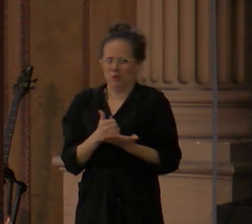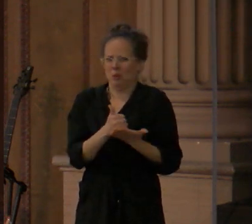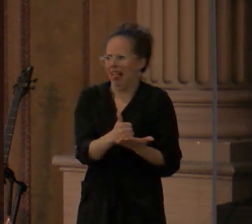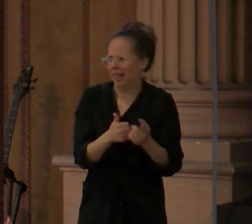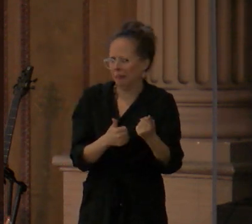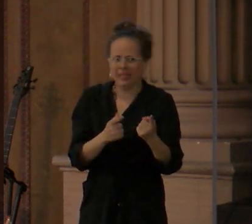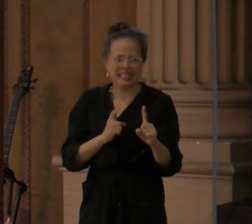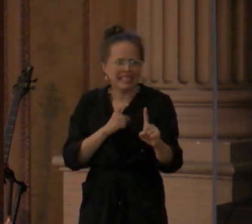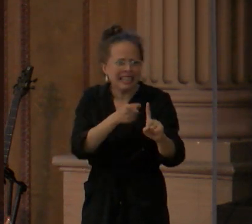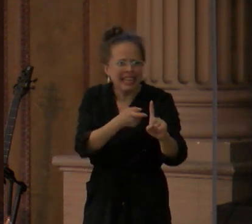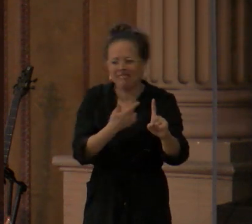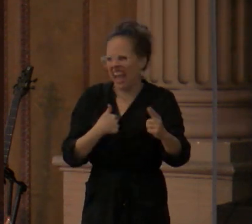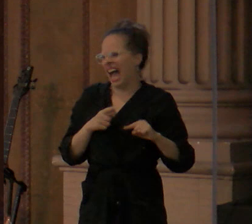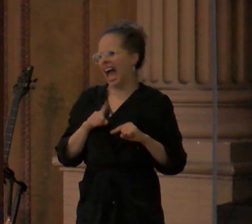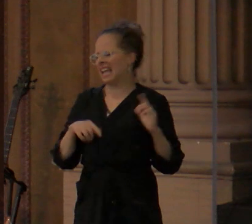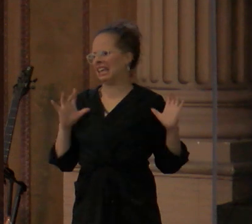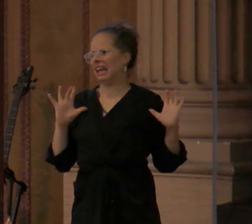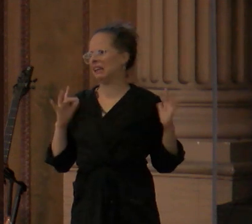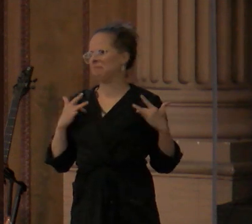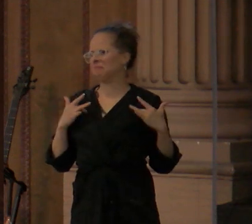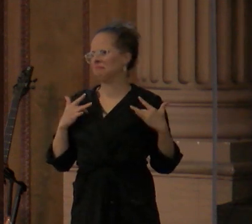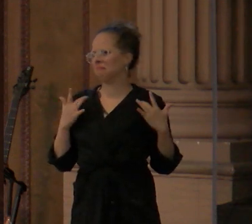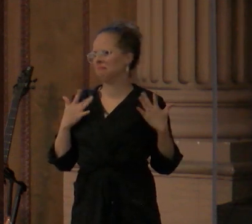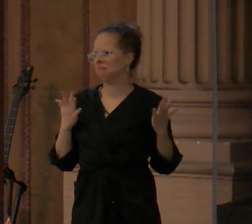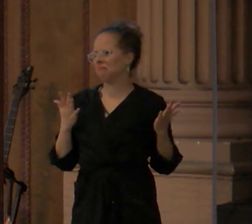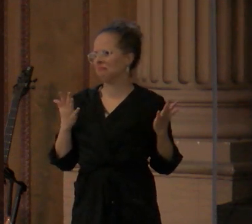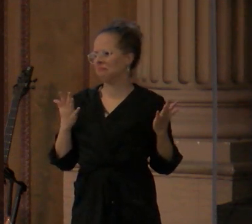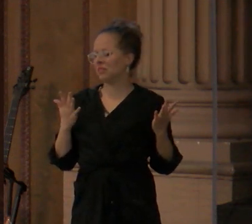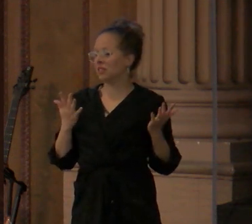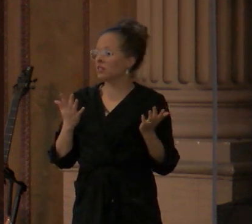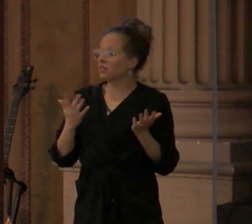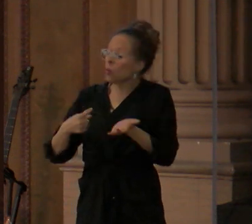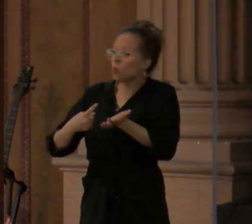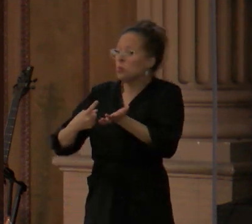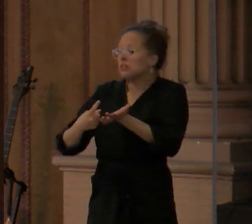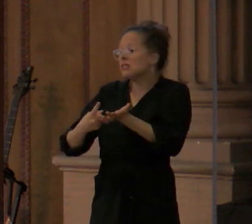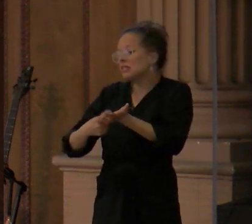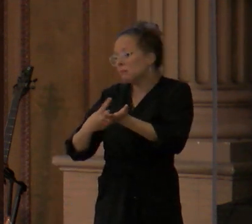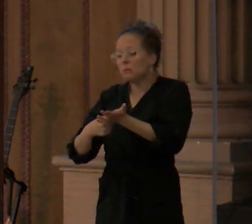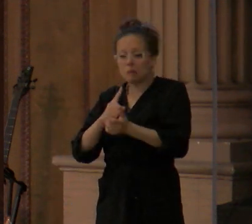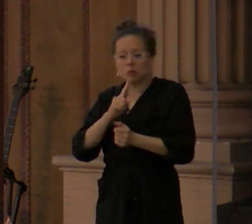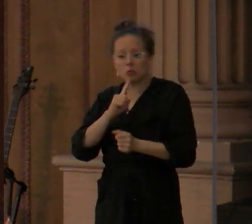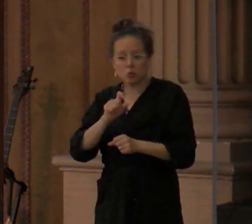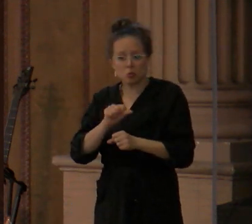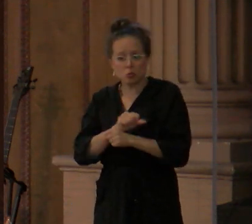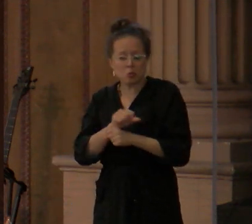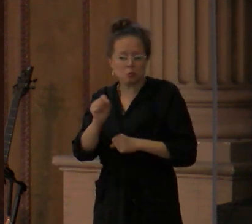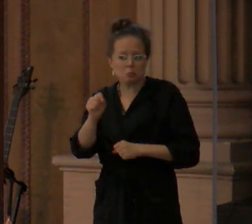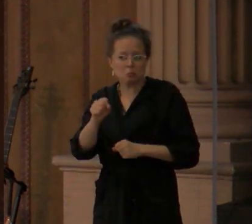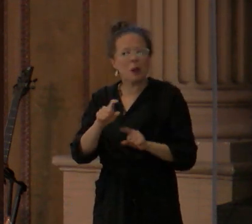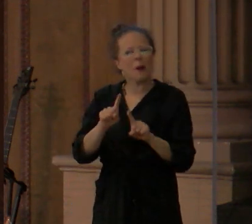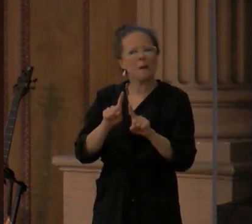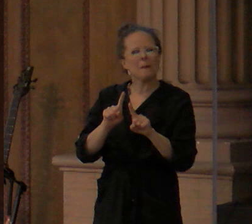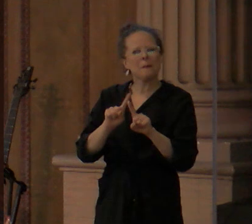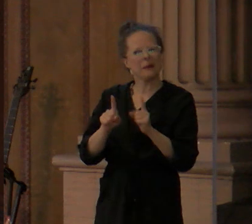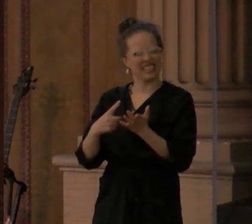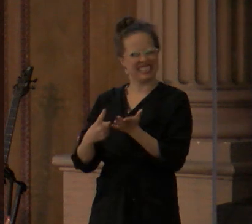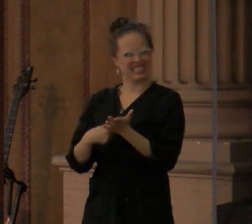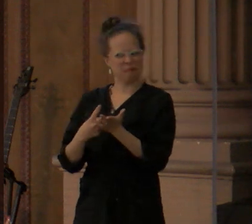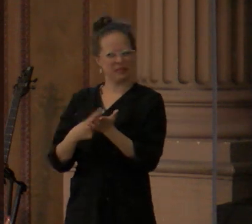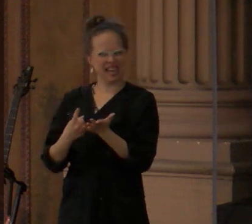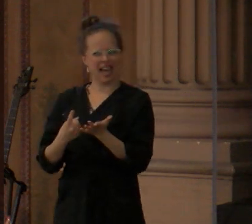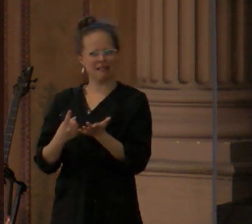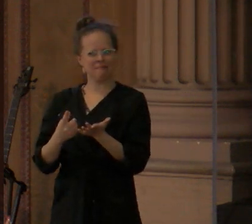give. I'm not able to help. Which is sometimes true, but sometimes what we're really saying is, I can't afford to help